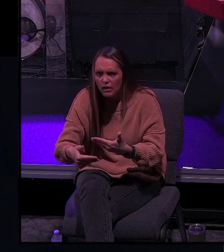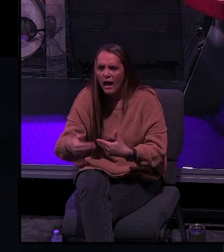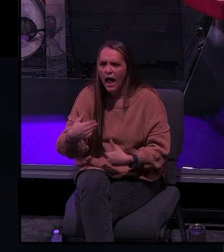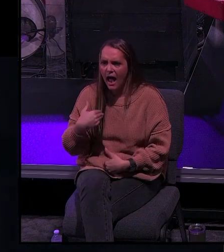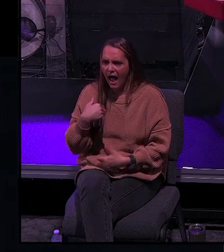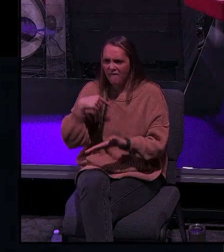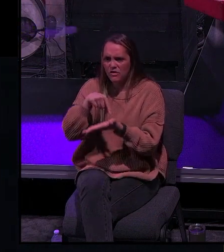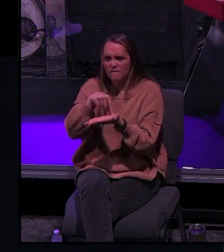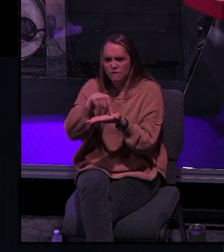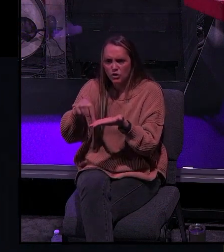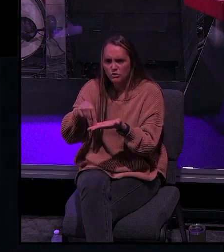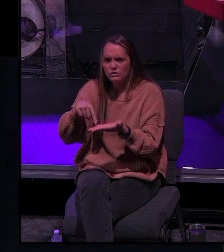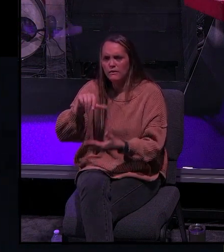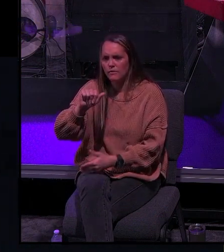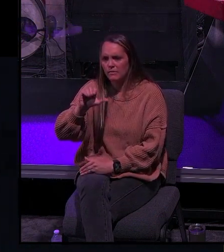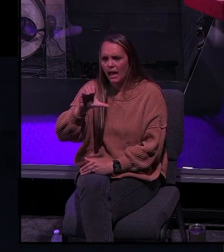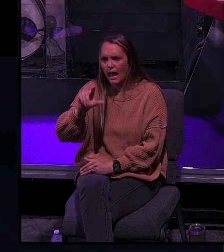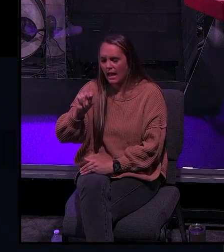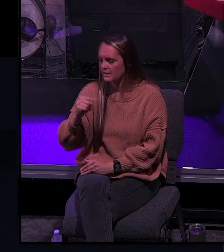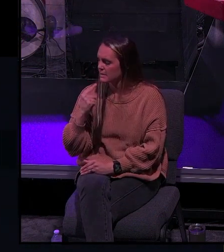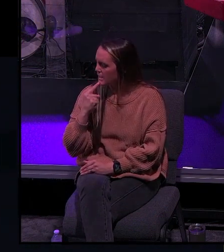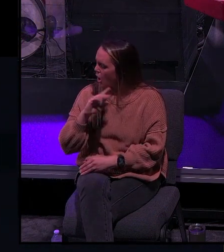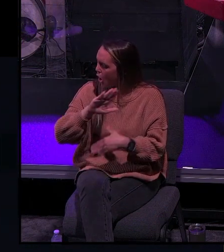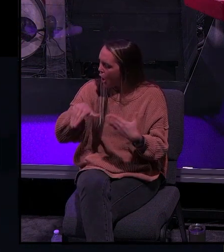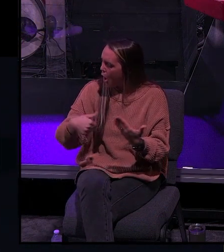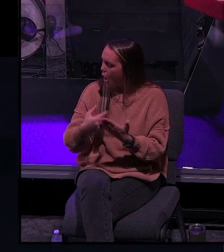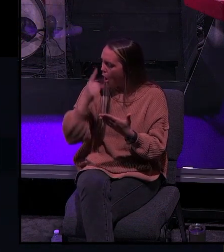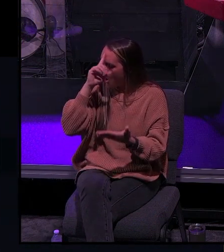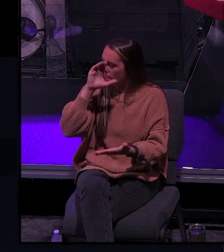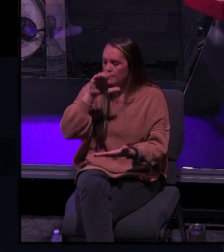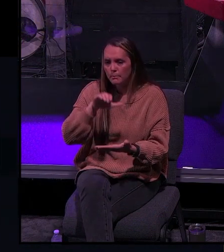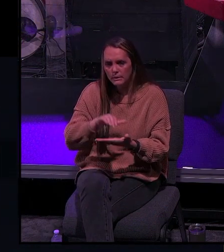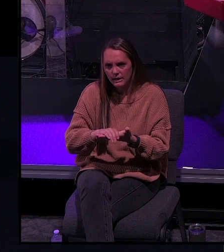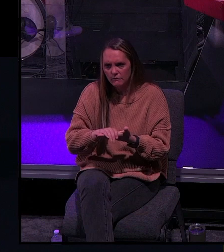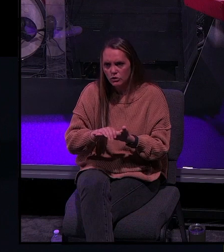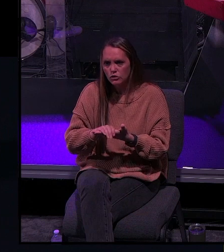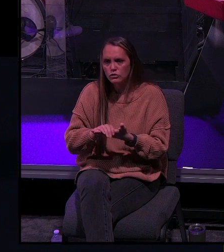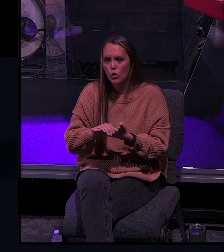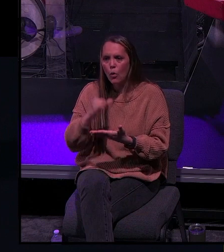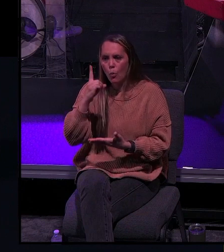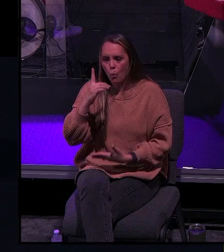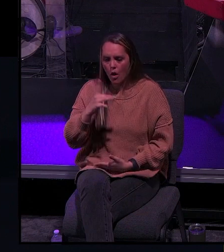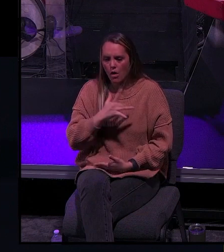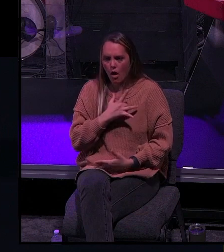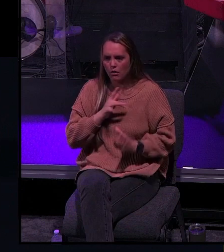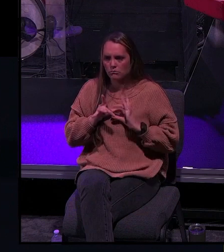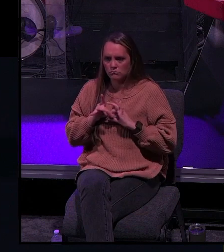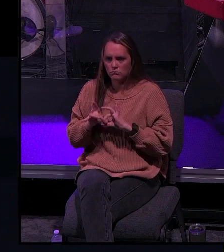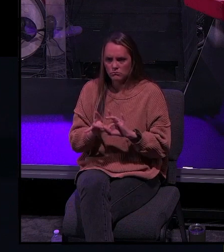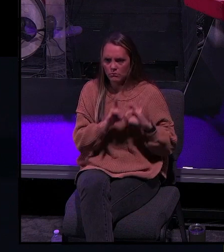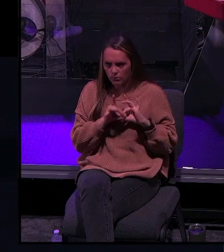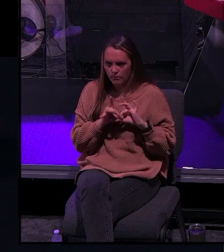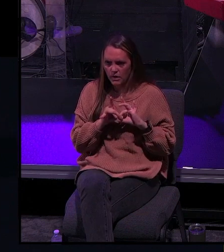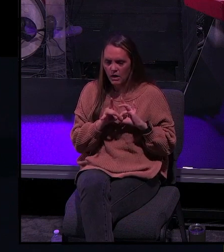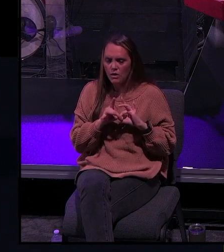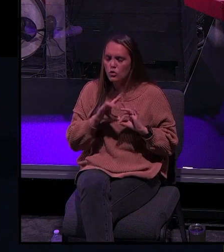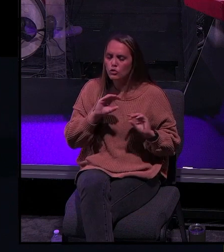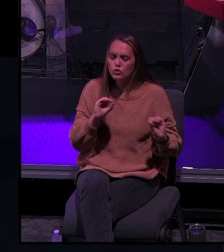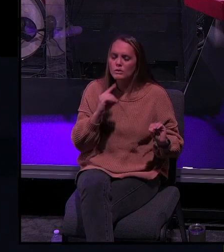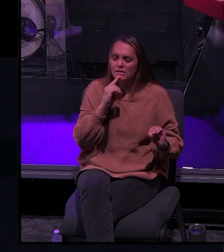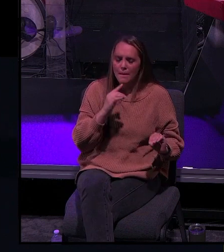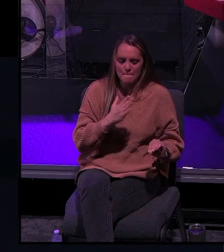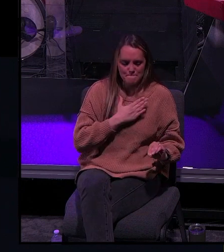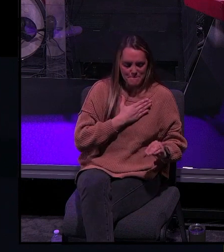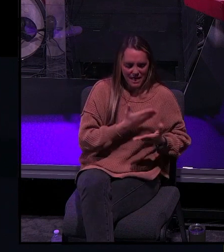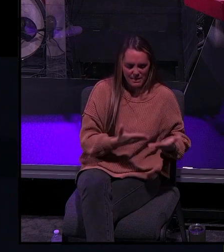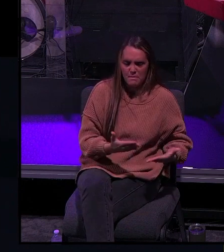here, and it says this. It says, all the believers were in one heart and mind. No one claimed that any of their possessions were